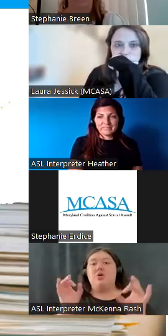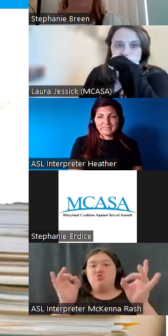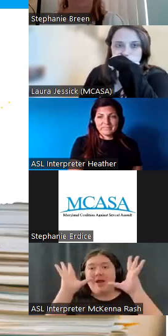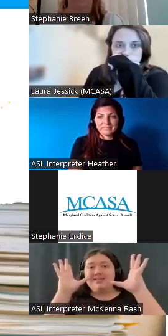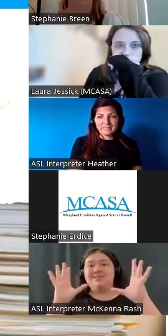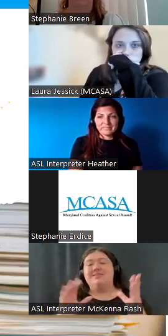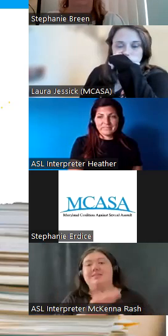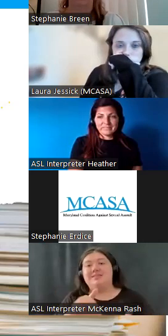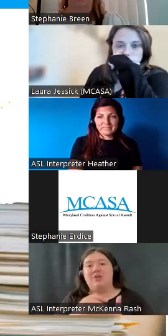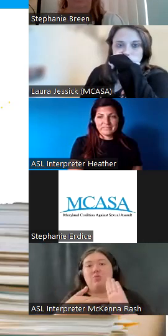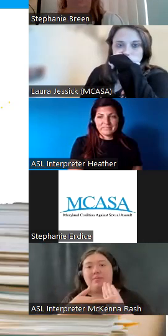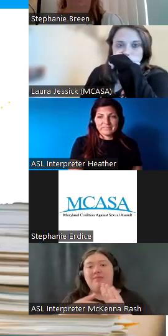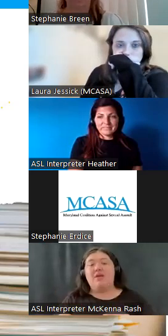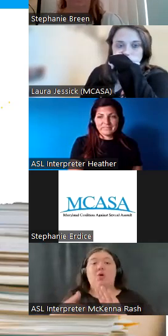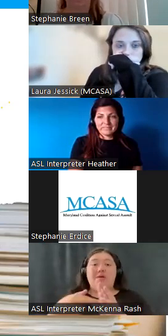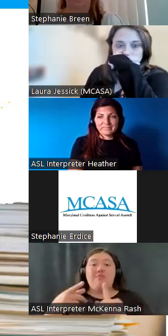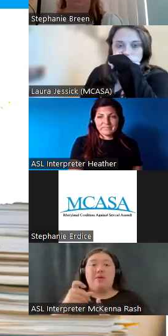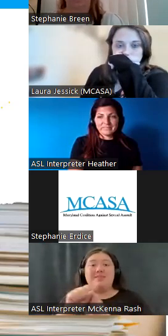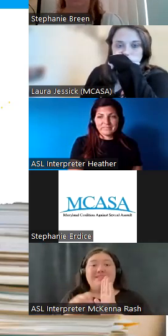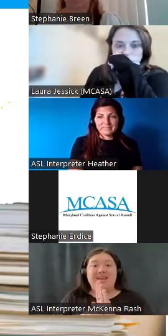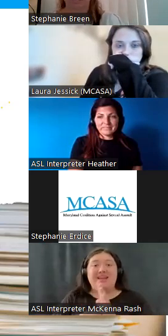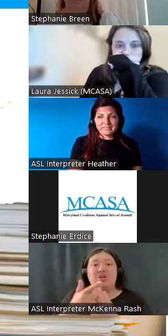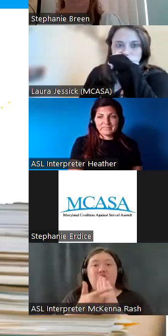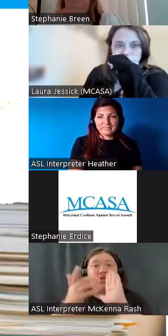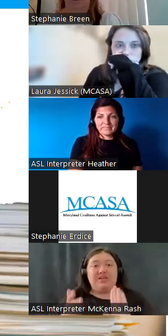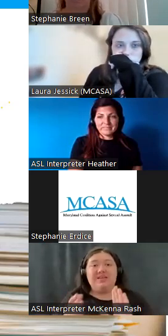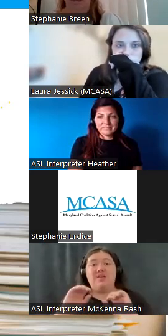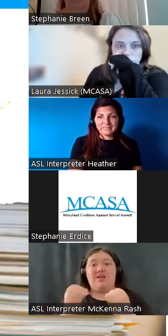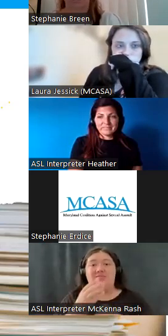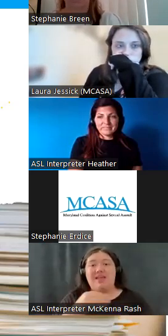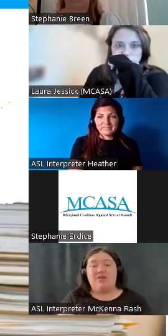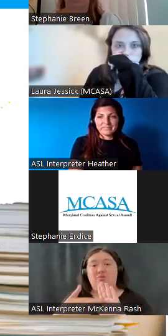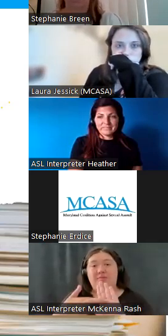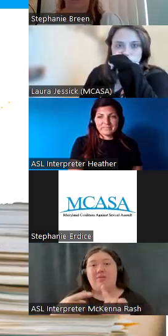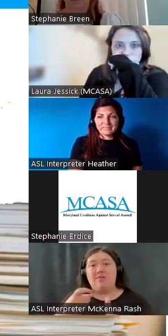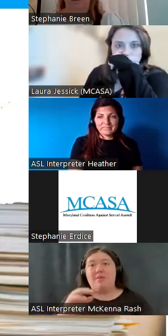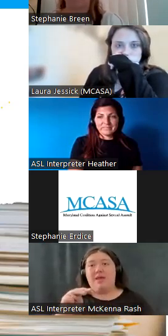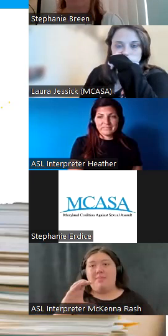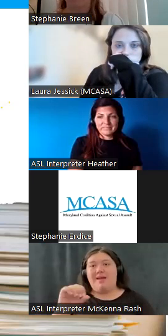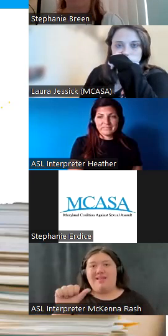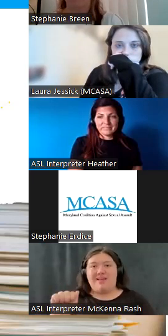a representative from the state's attorney's office, and a representative from MCASA.